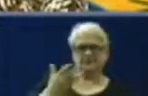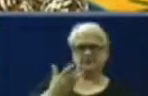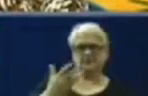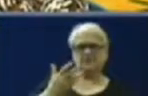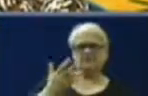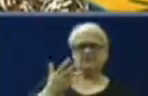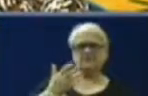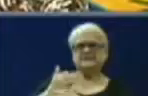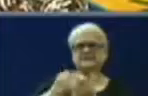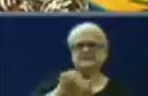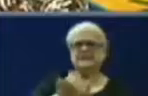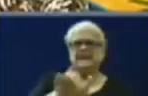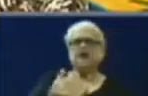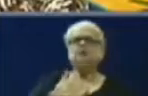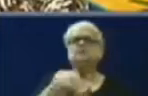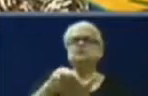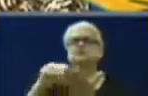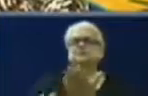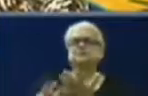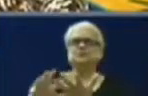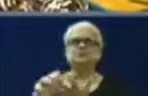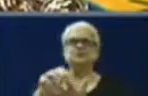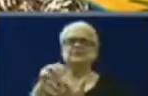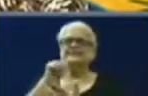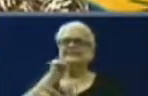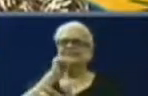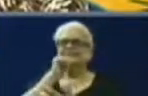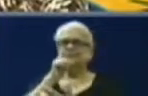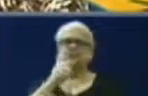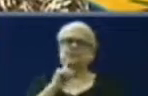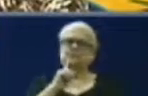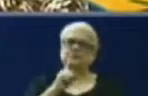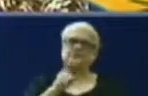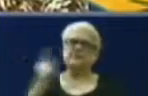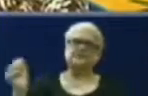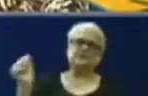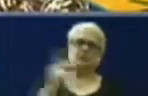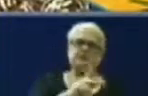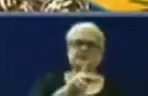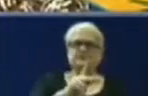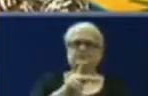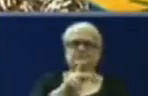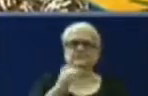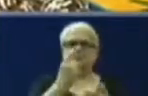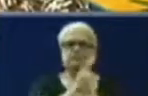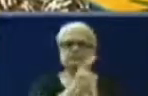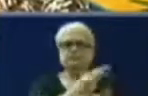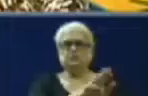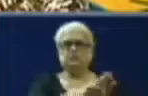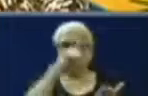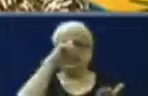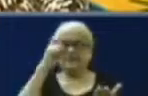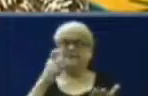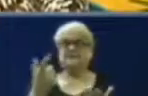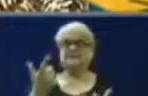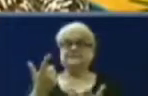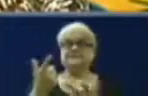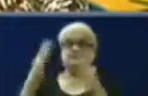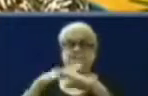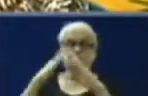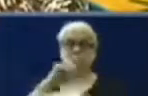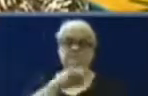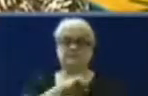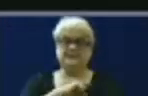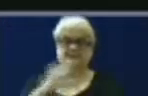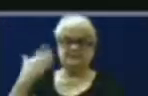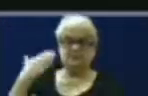a success pathway that might not belong in the comprehensive school based on their offense. So bringing back those students